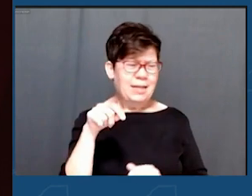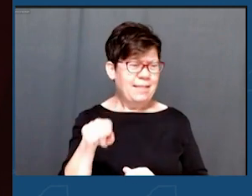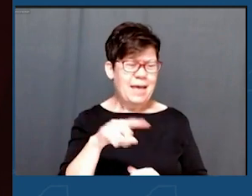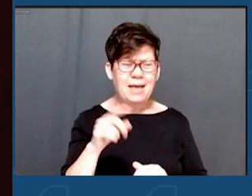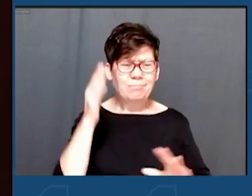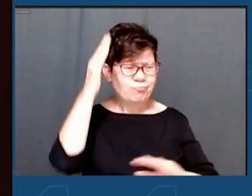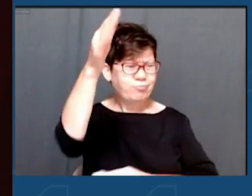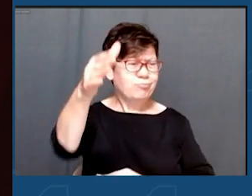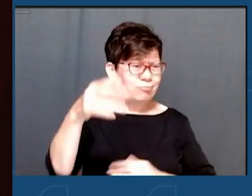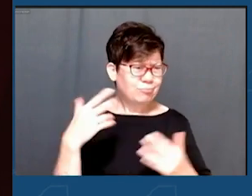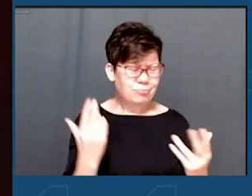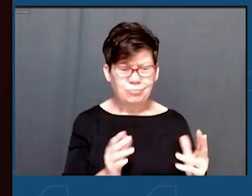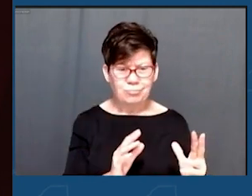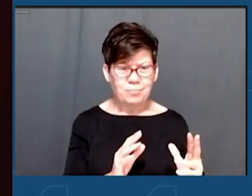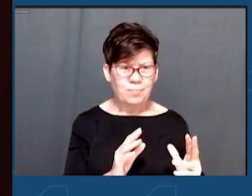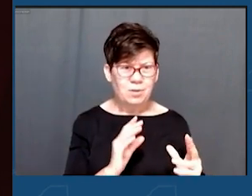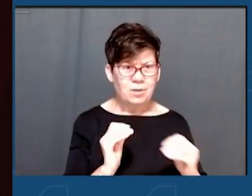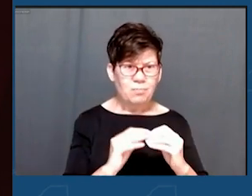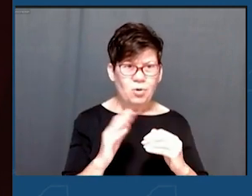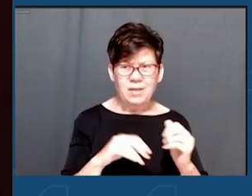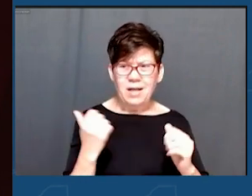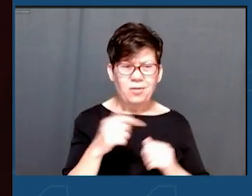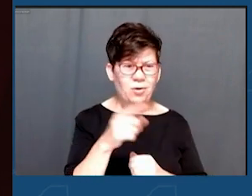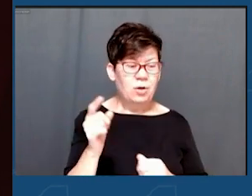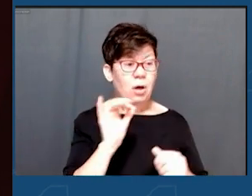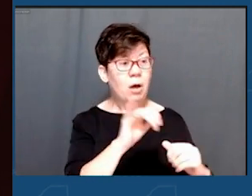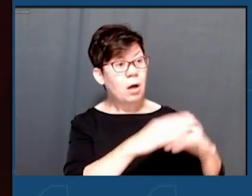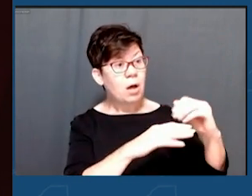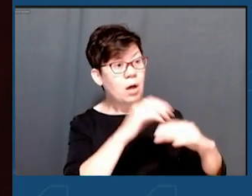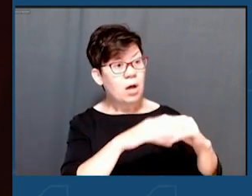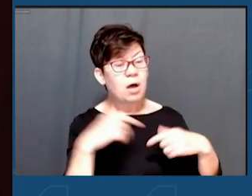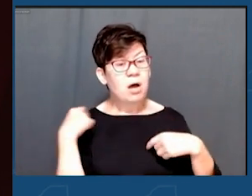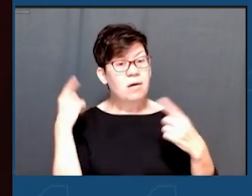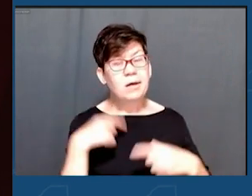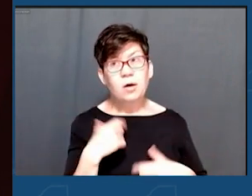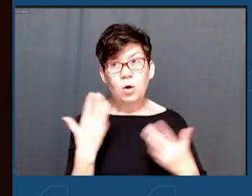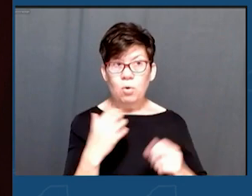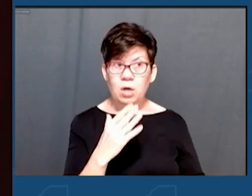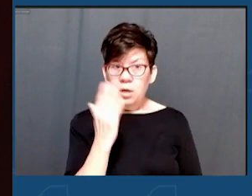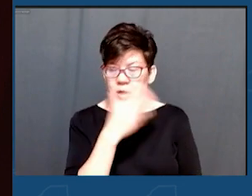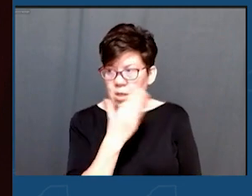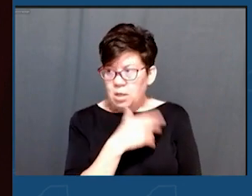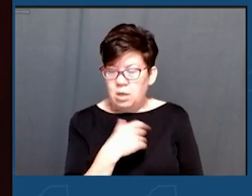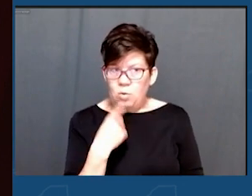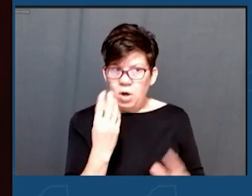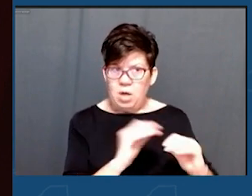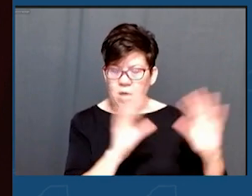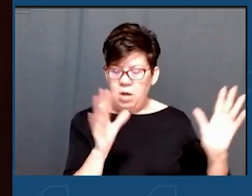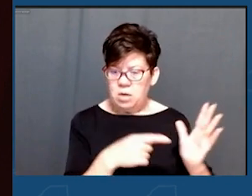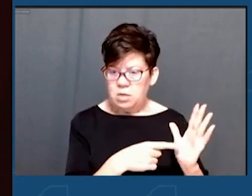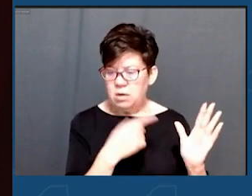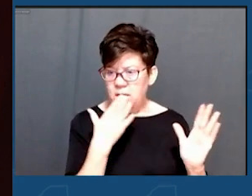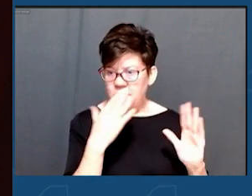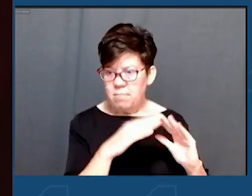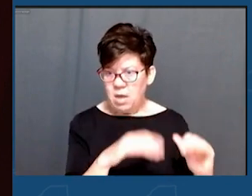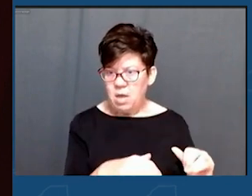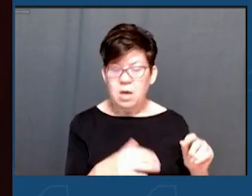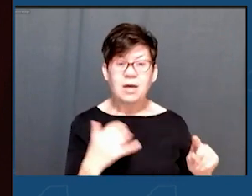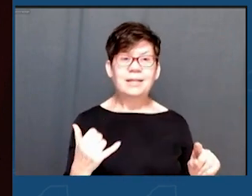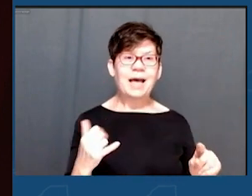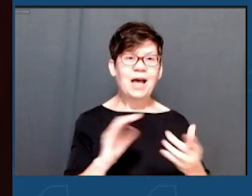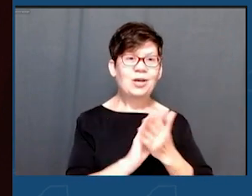This went from being a complete eyesore to an asset. And that's what I want to keep talking about. And it had